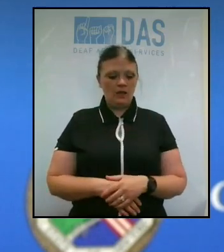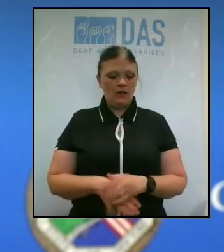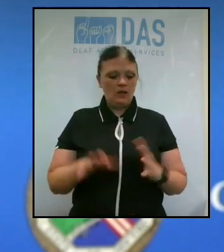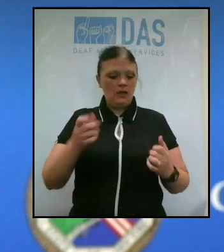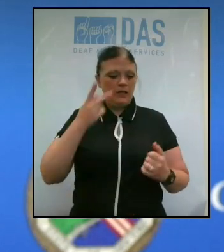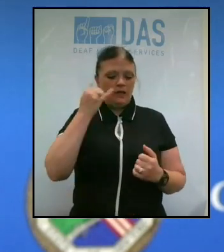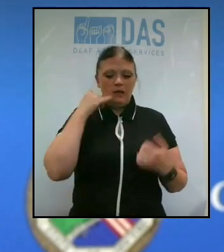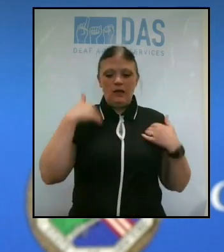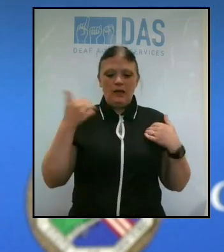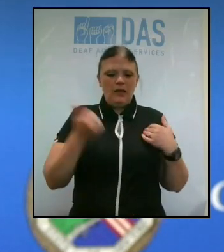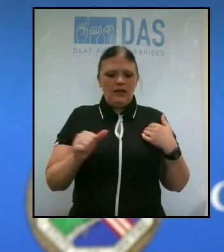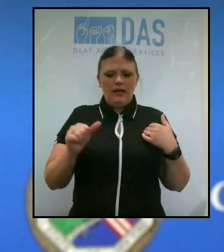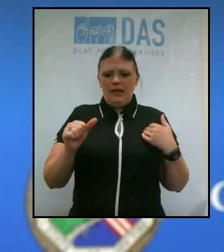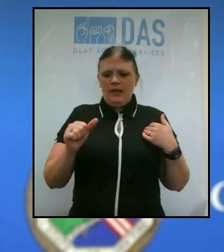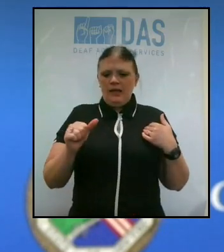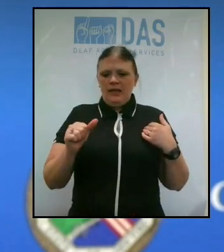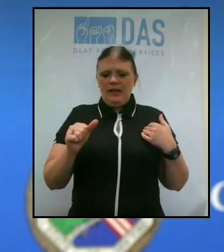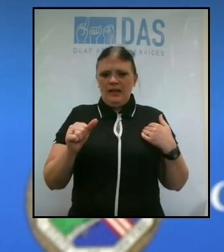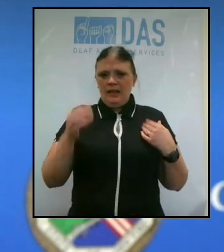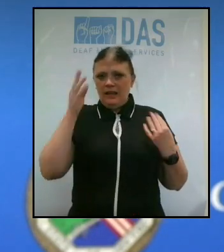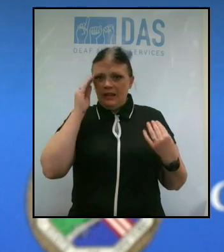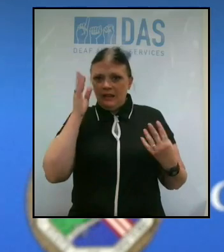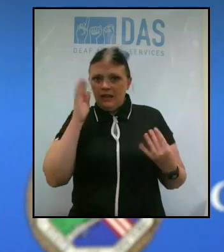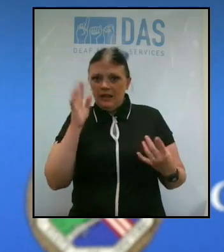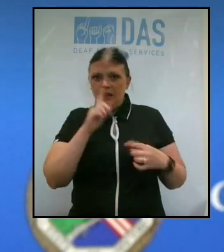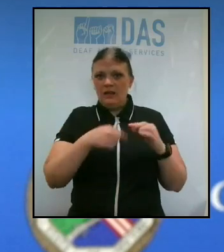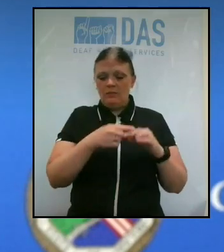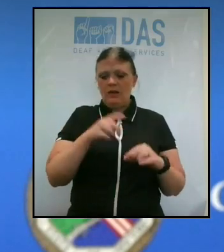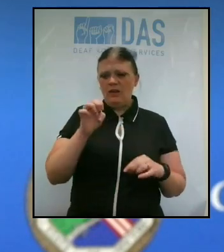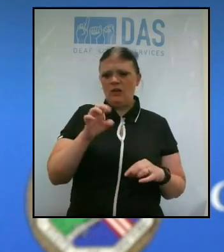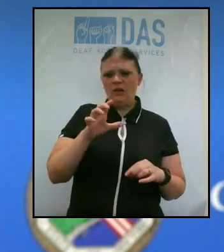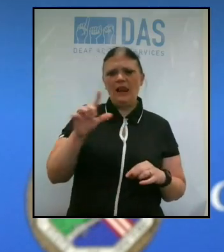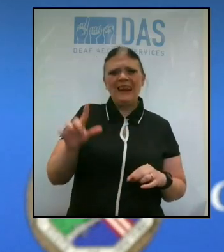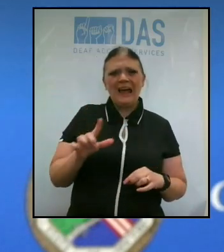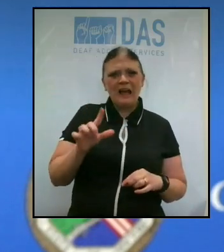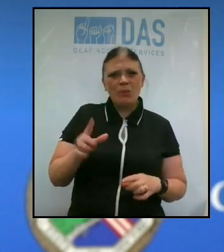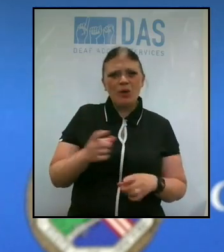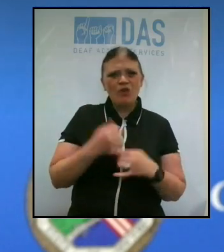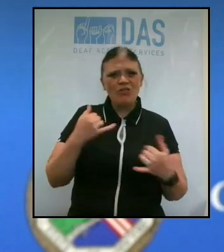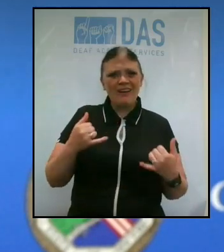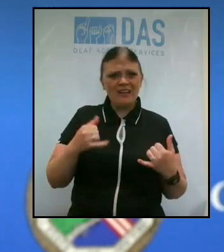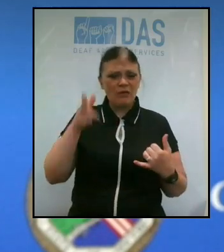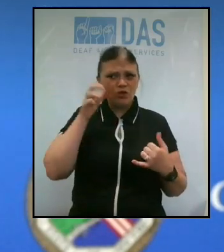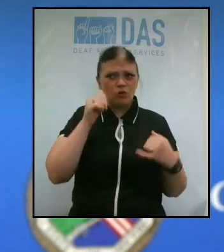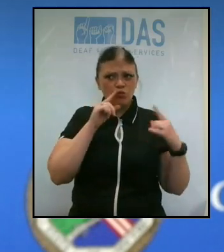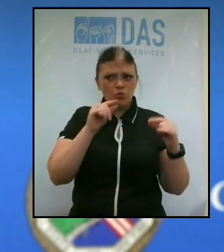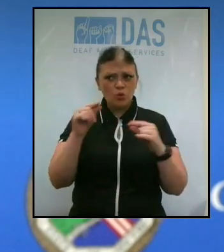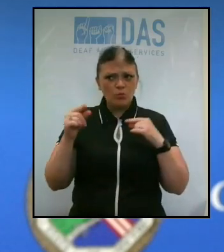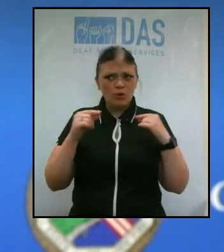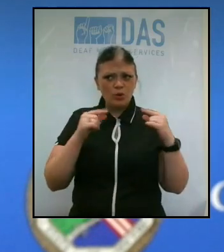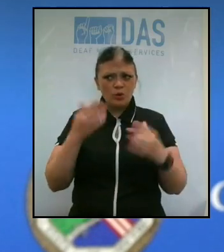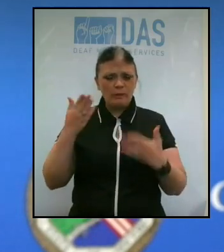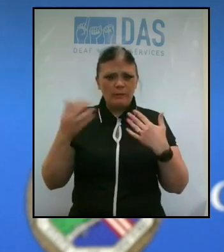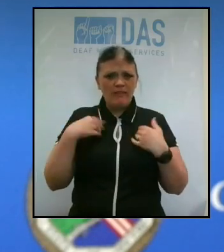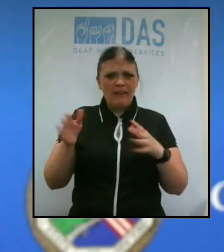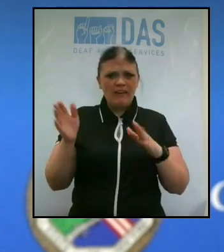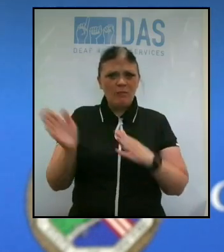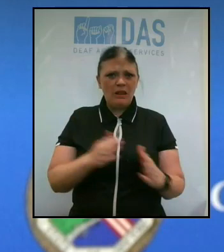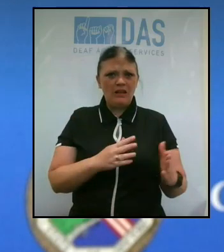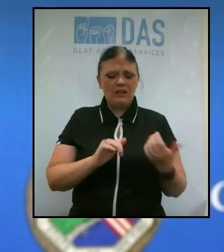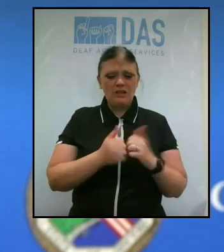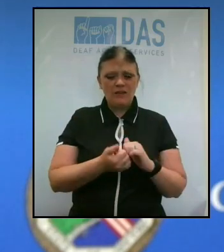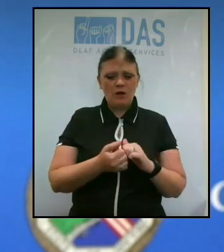had any insight on the Erie County Library right now. We're hearing rumors that they might be coming up with some plans on how that they